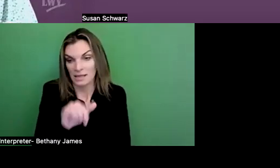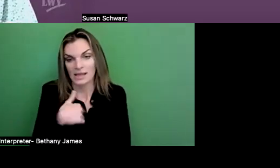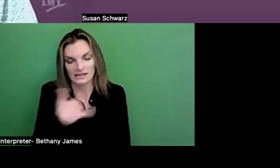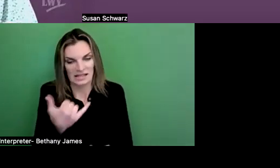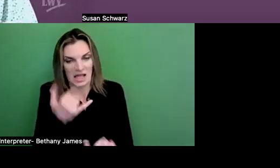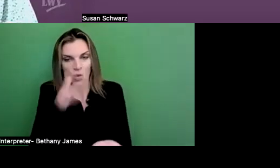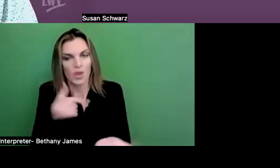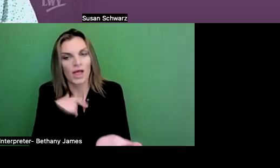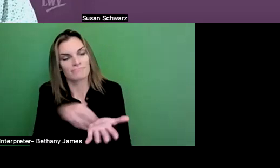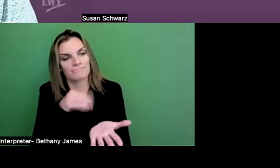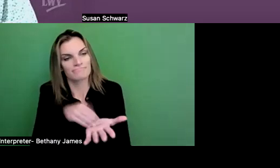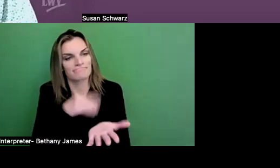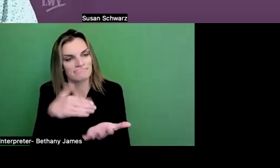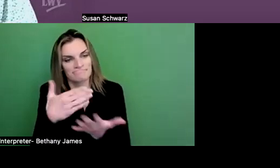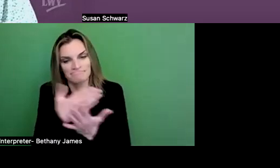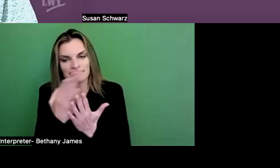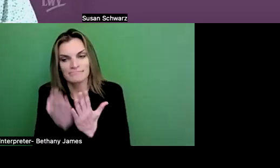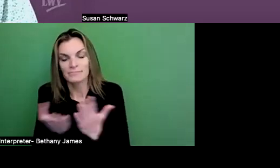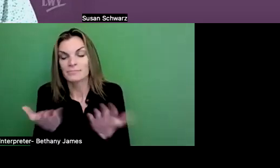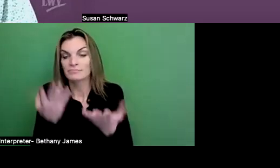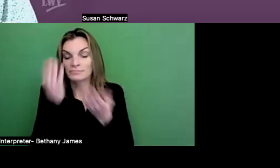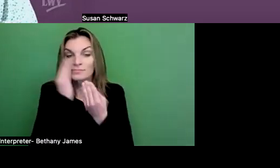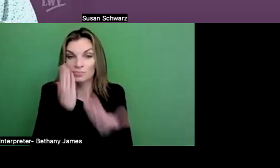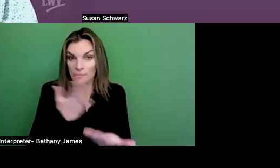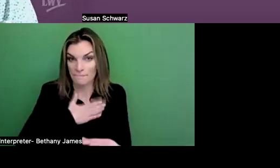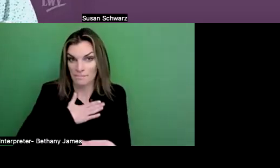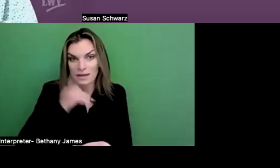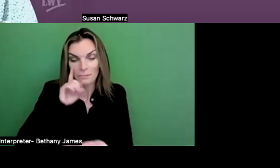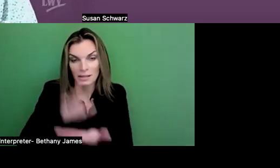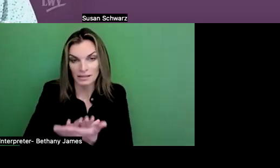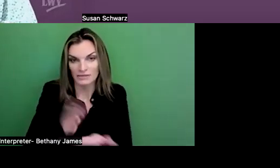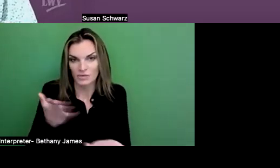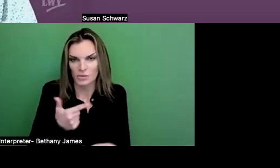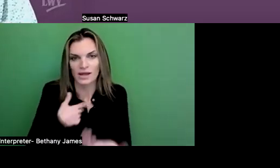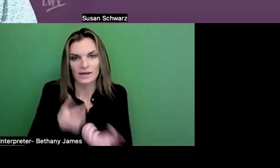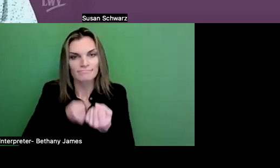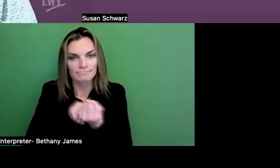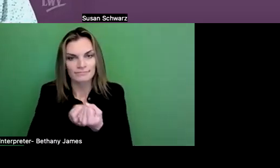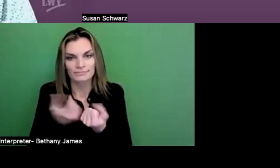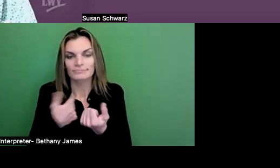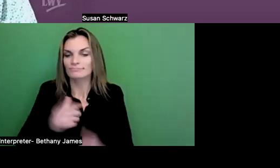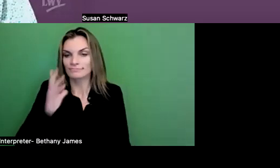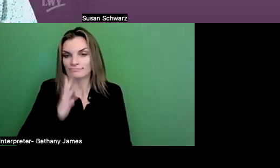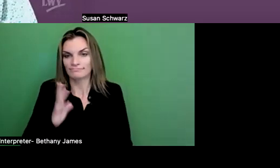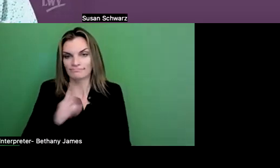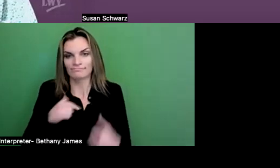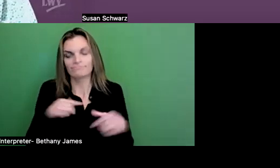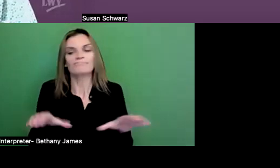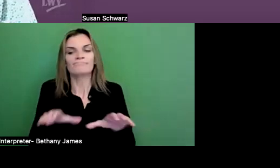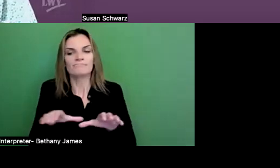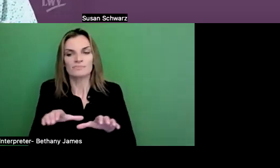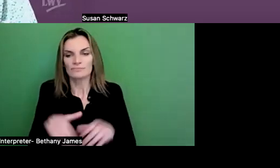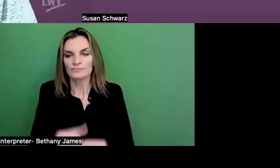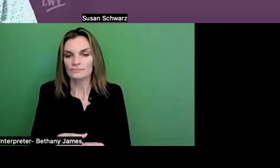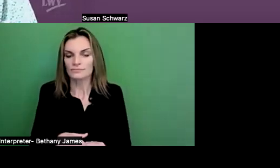the day goes on. All I can tell you is what I believe in and what I've done in the past. I have a record of